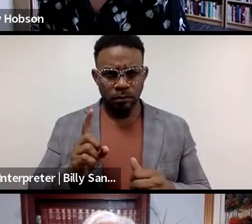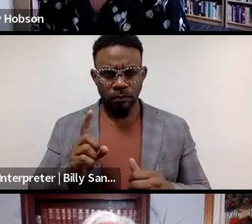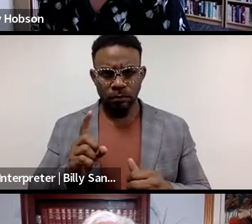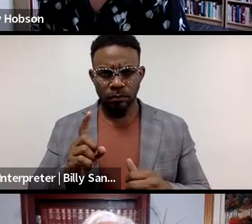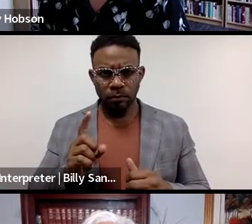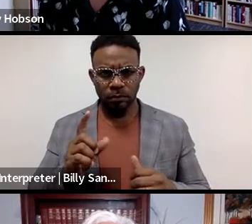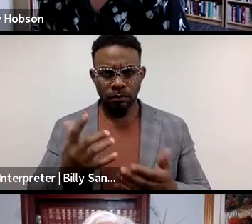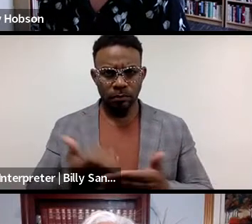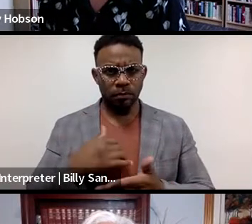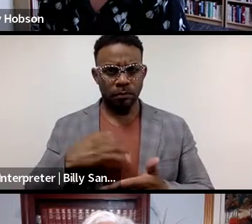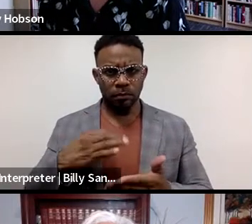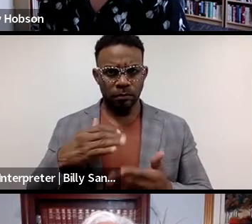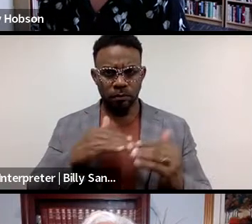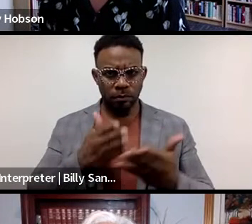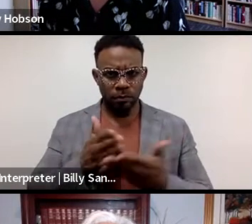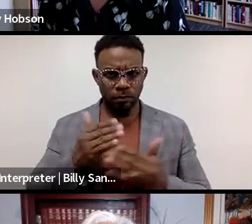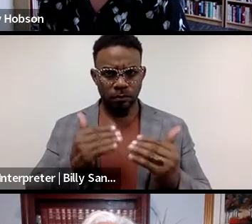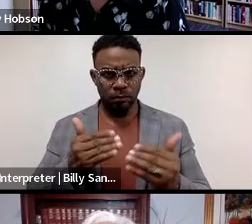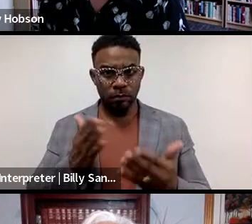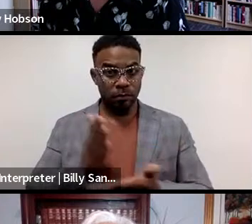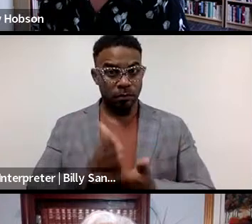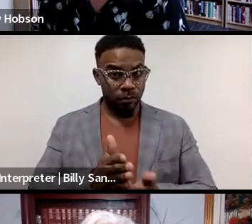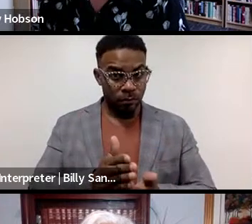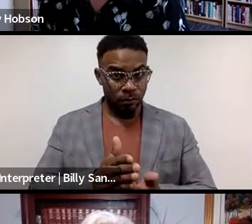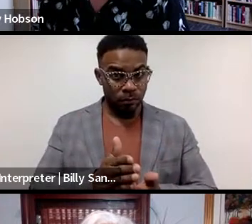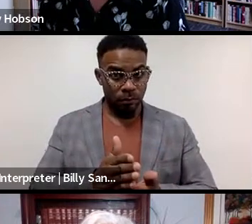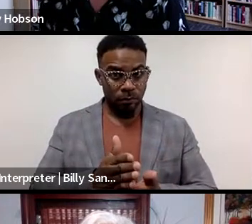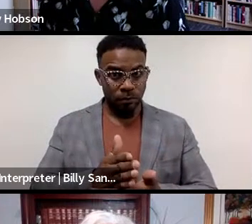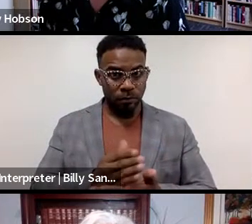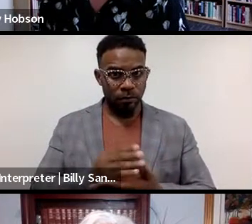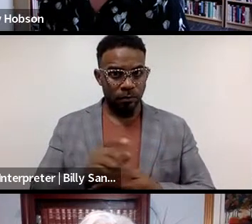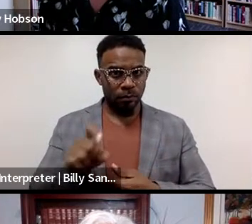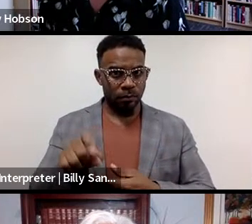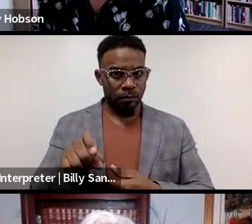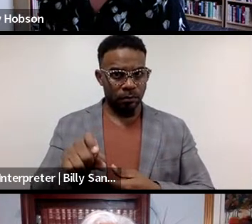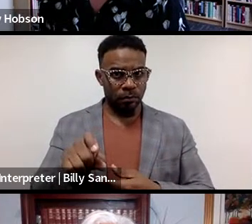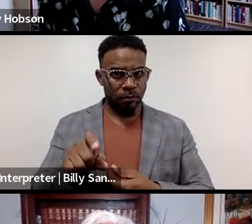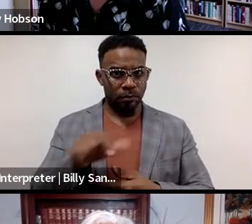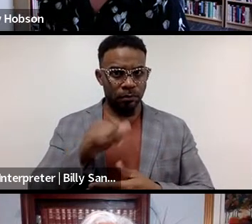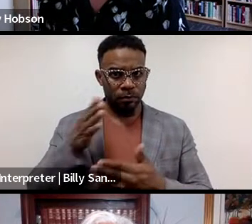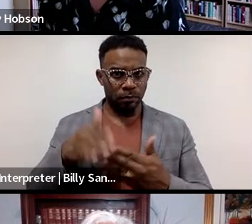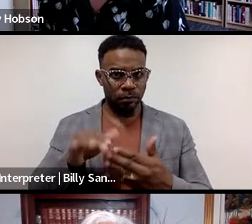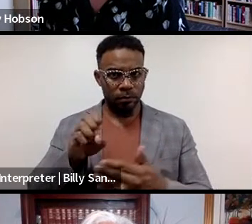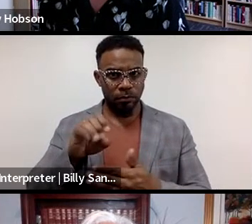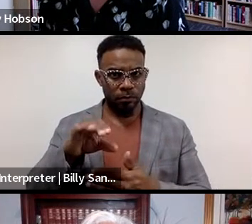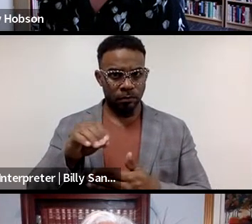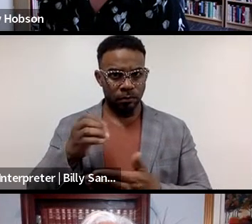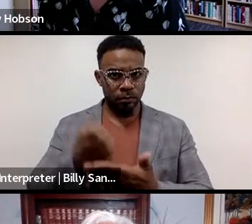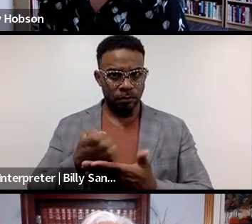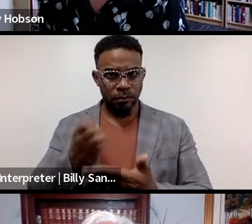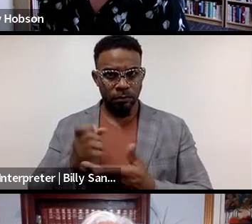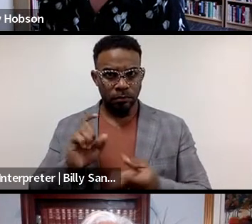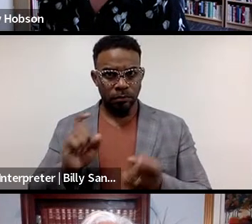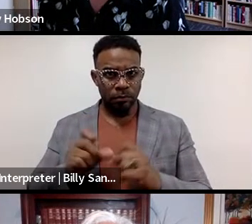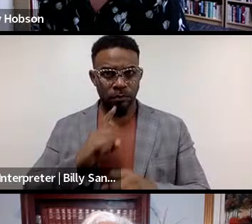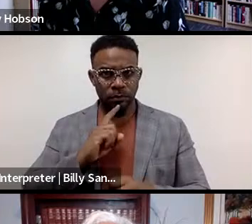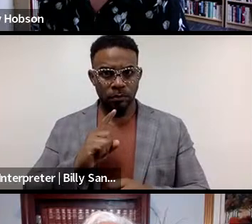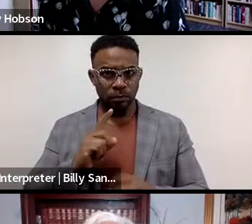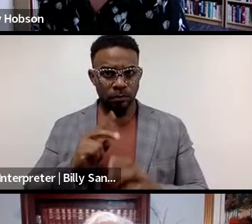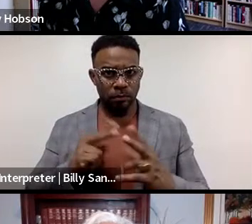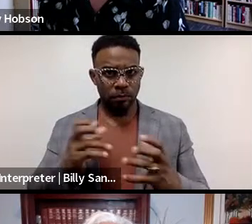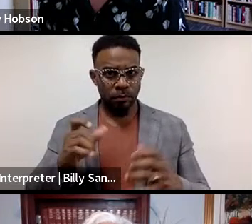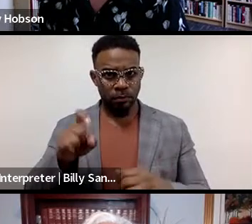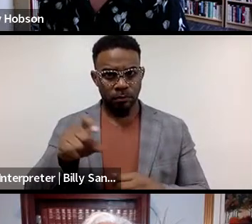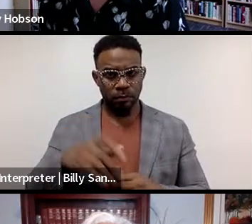the gains of the civil rights movement stopped, and the necessary and unfinished socioeconomic reforms that are very